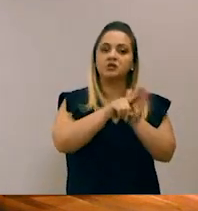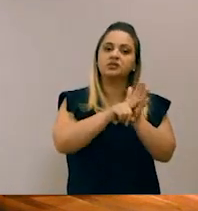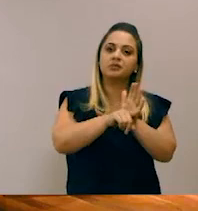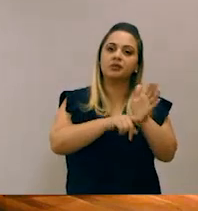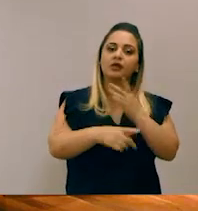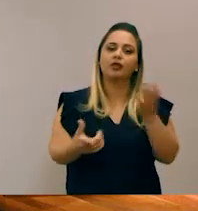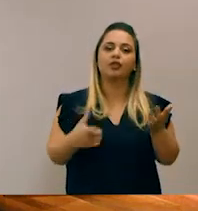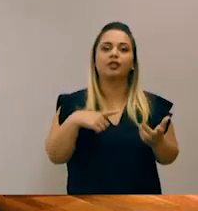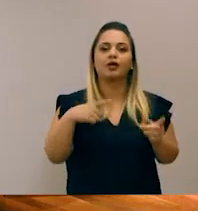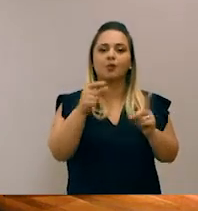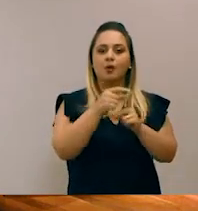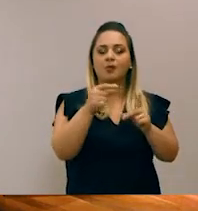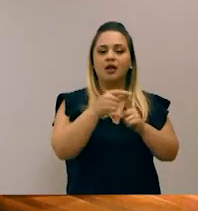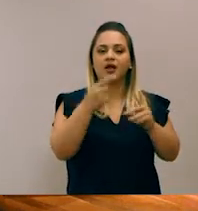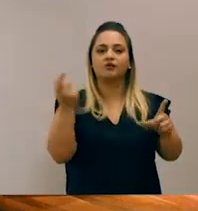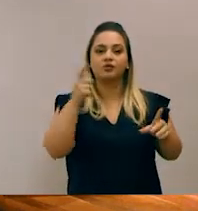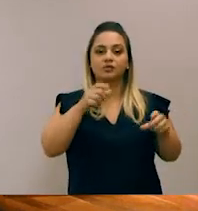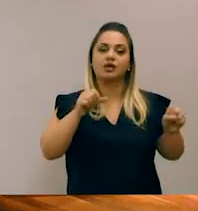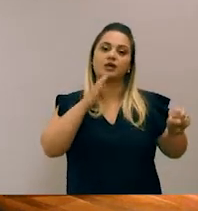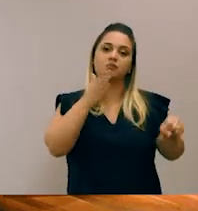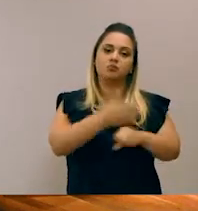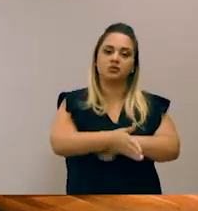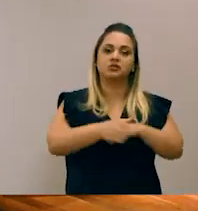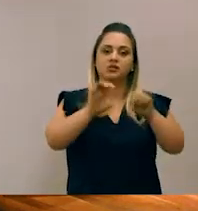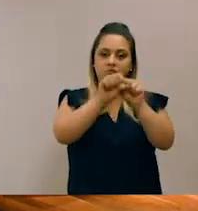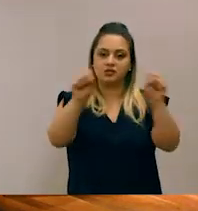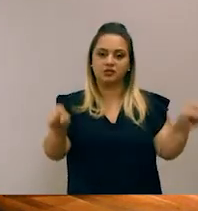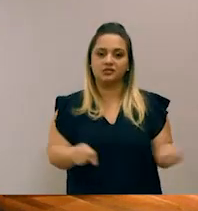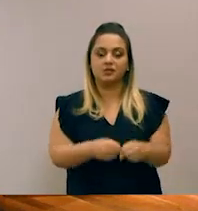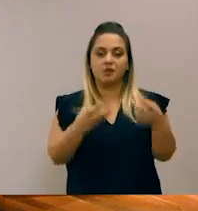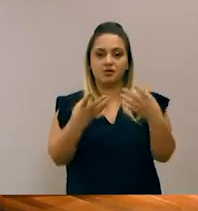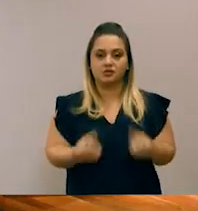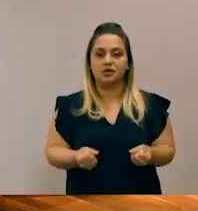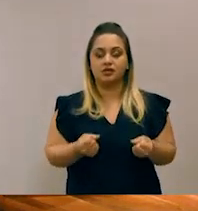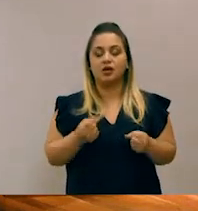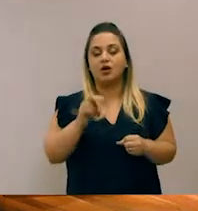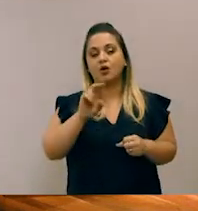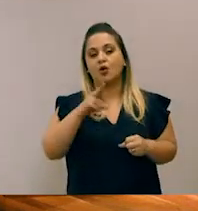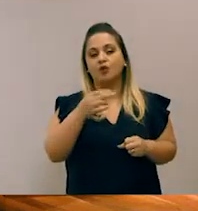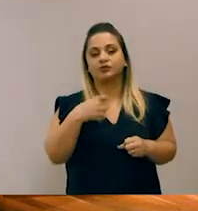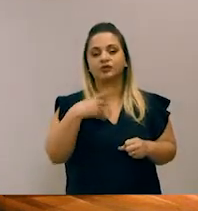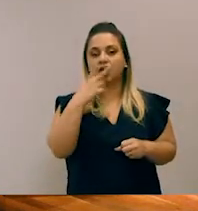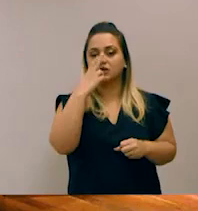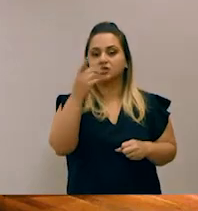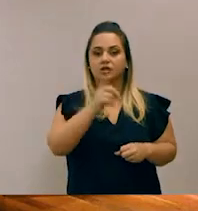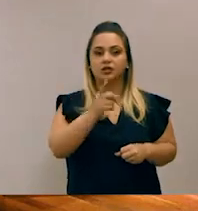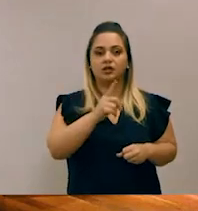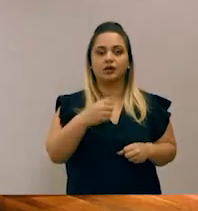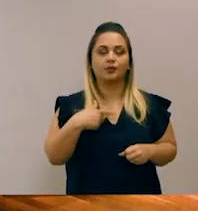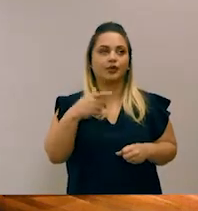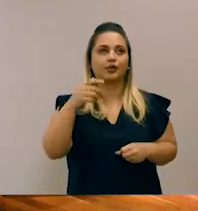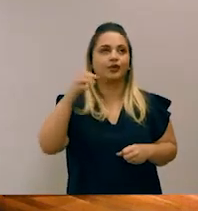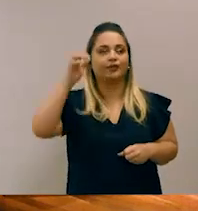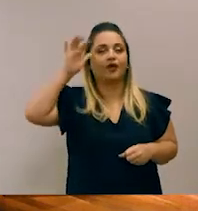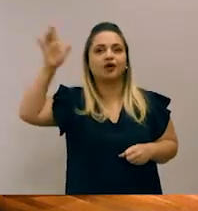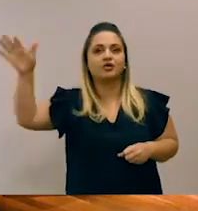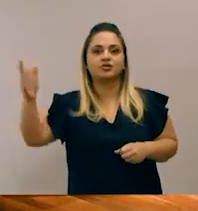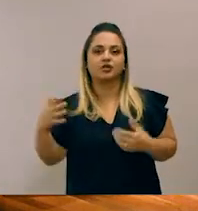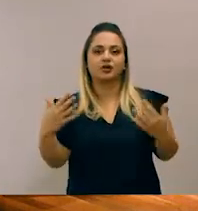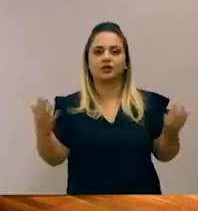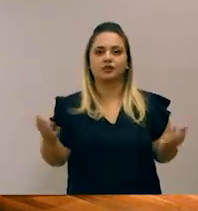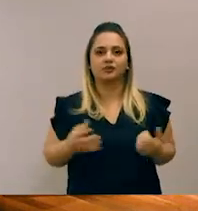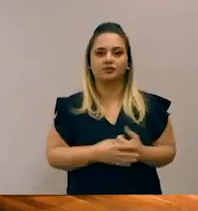read it and approve it. Because, for example, when I have the word CPTO, and then I can have a bigger chance of approval. Or do you think I'm